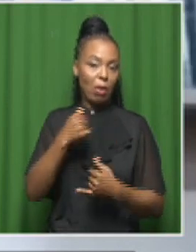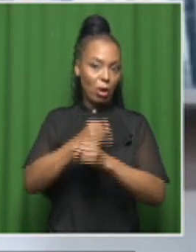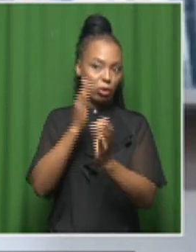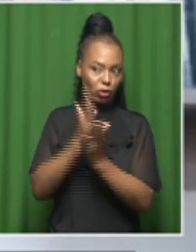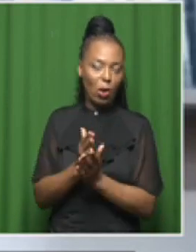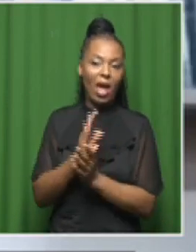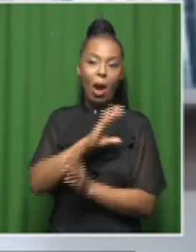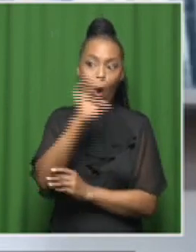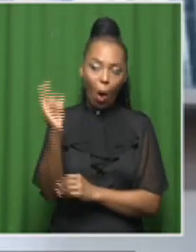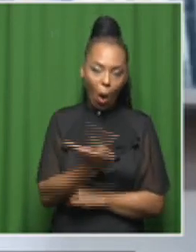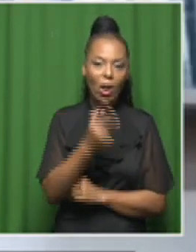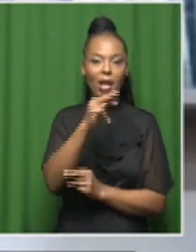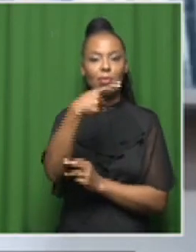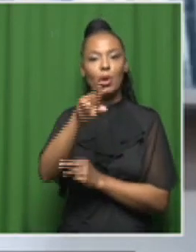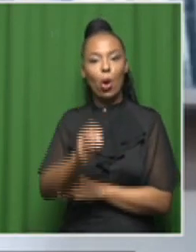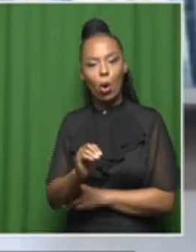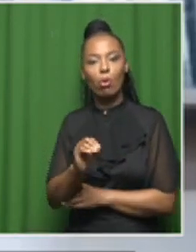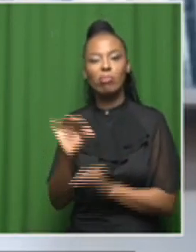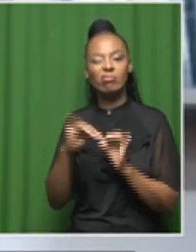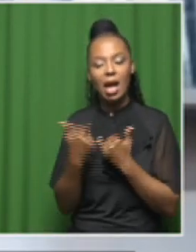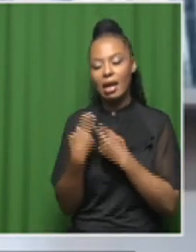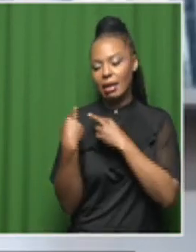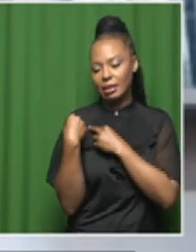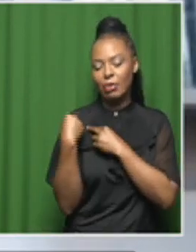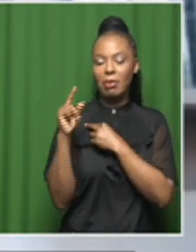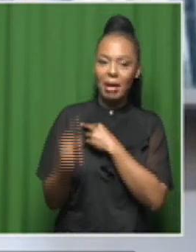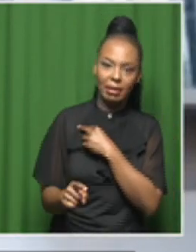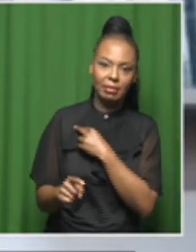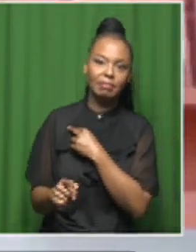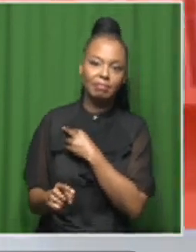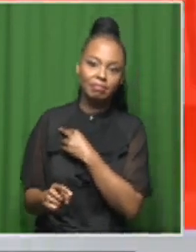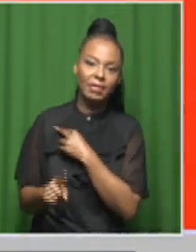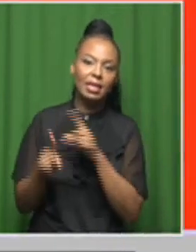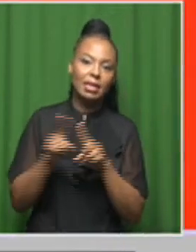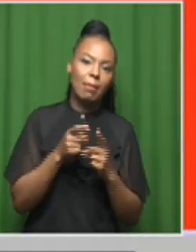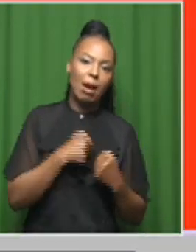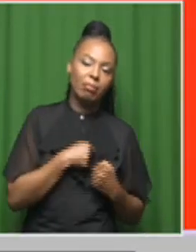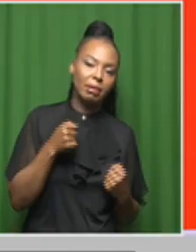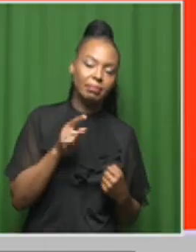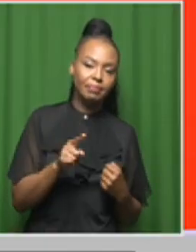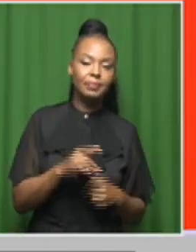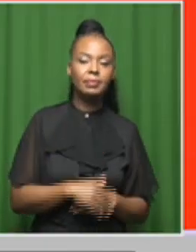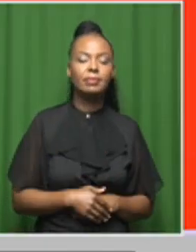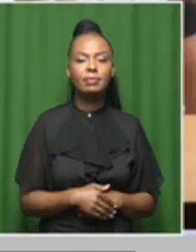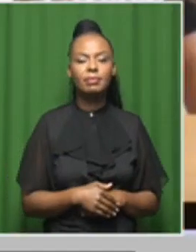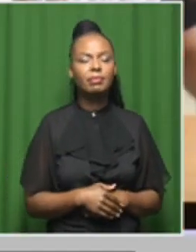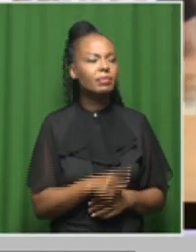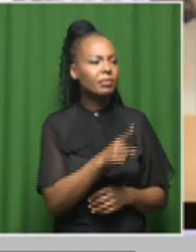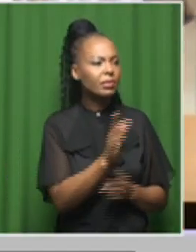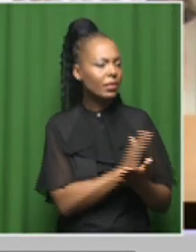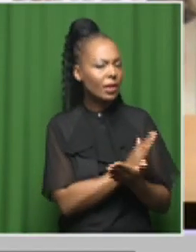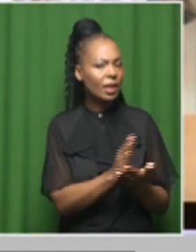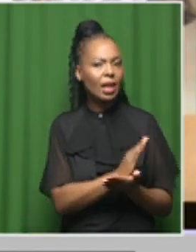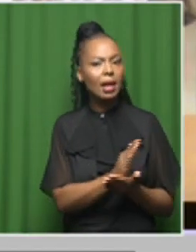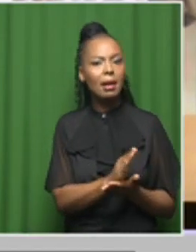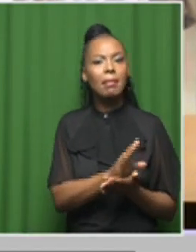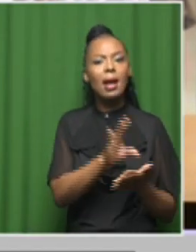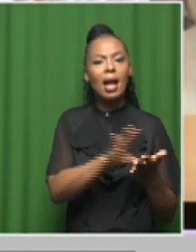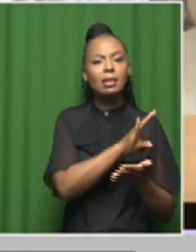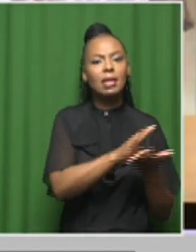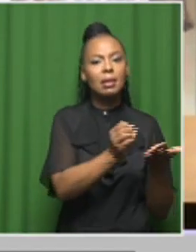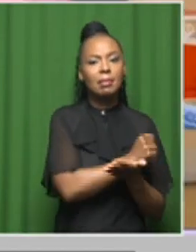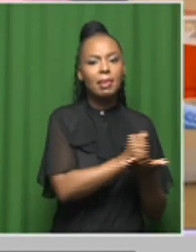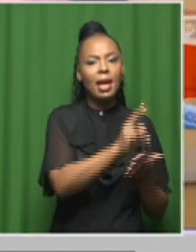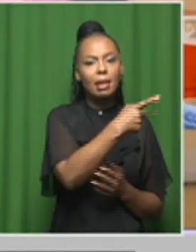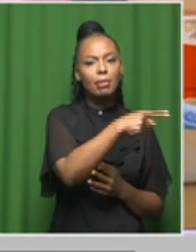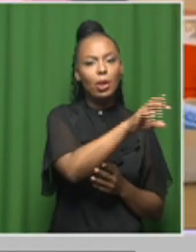and transparency. May I ask you, are there any known cases where deregistered NPOs were directly linked